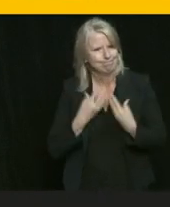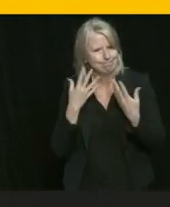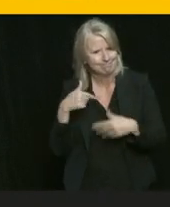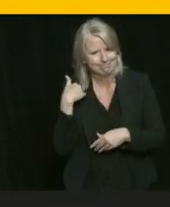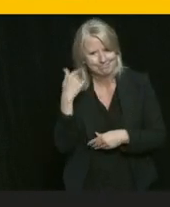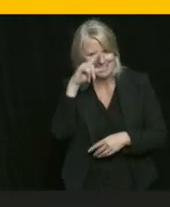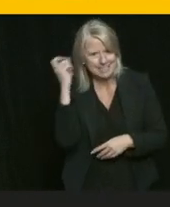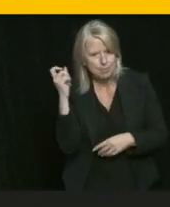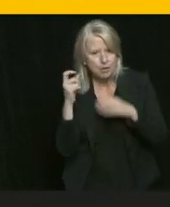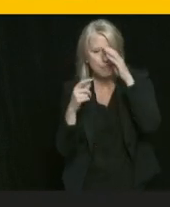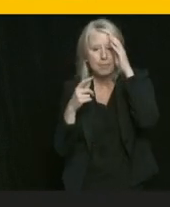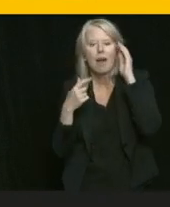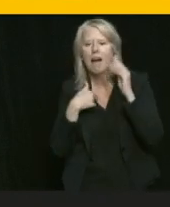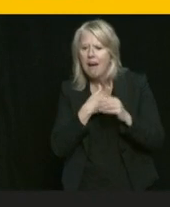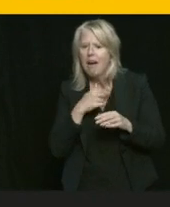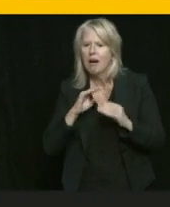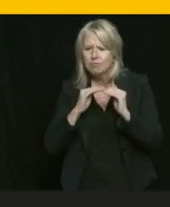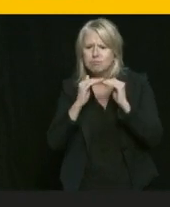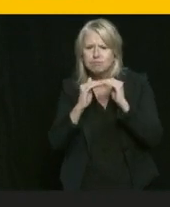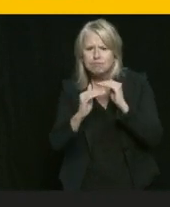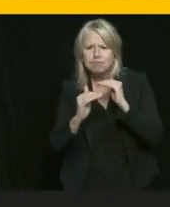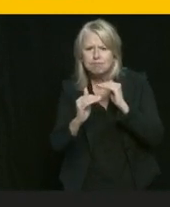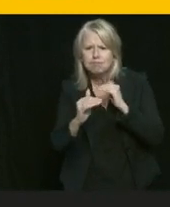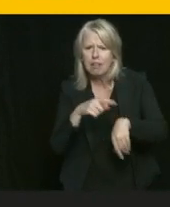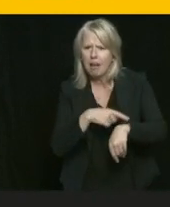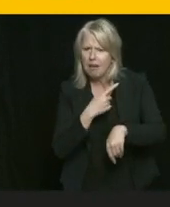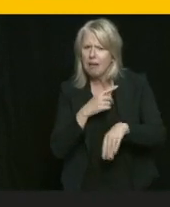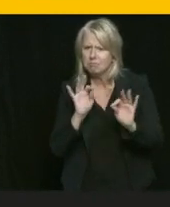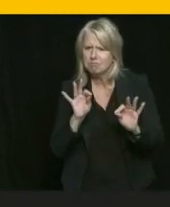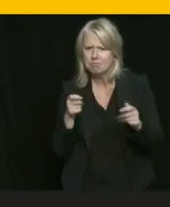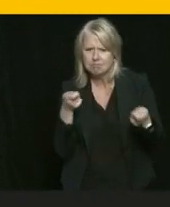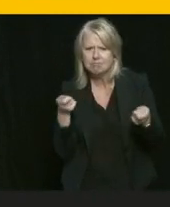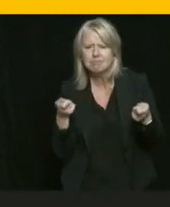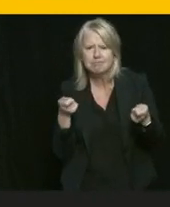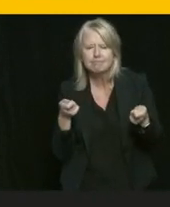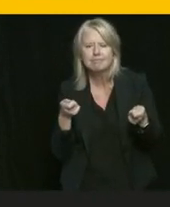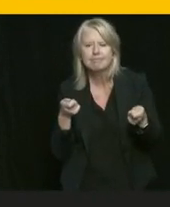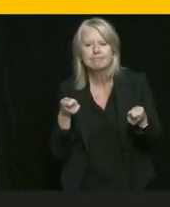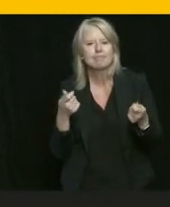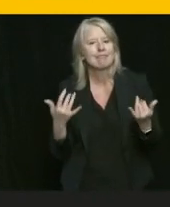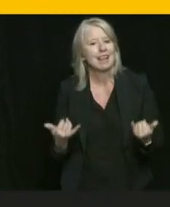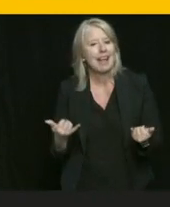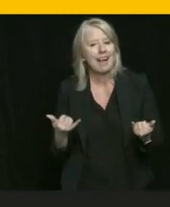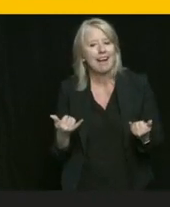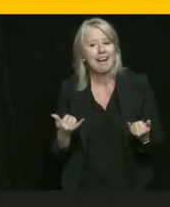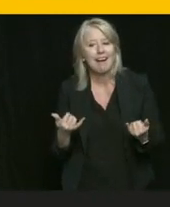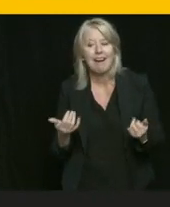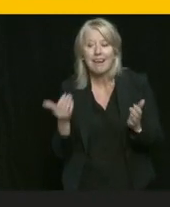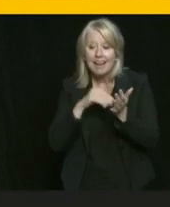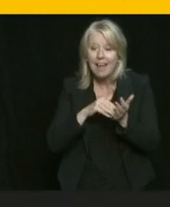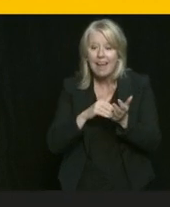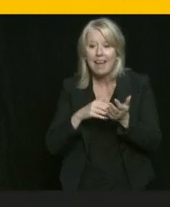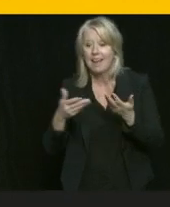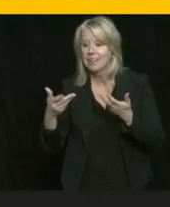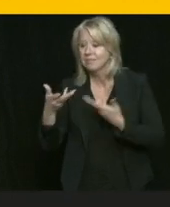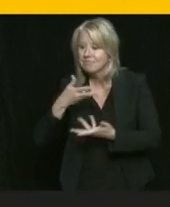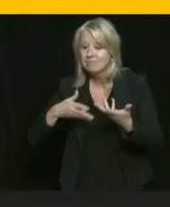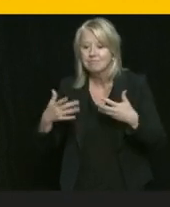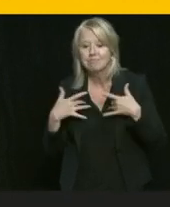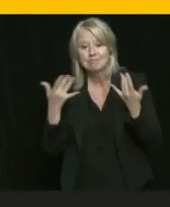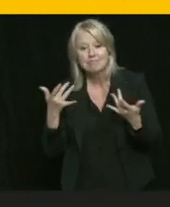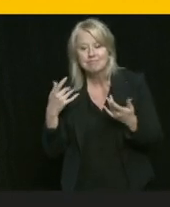We held our lead on COVID-19 for some time, but since resuming more activities over